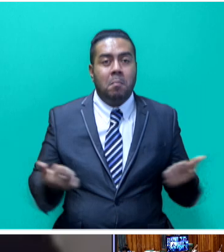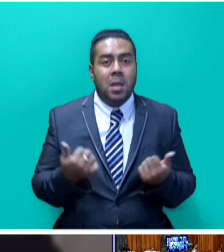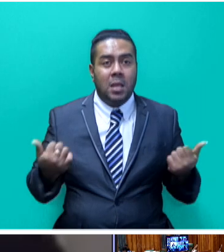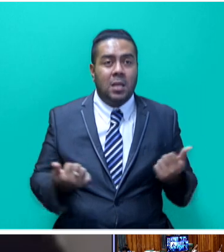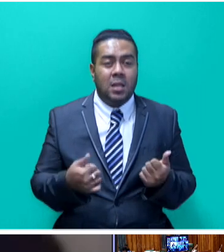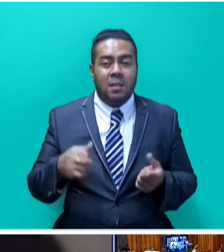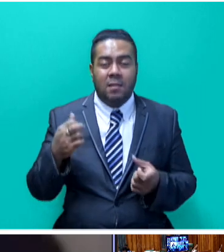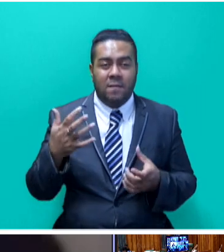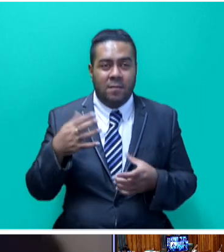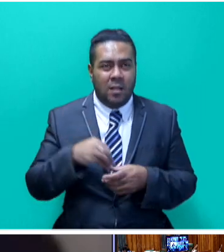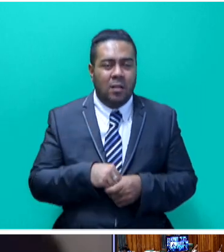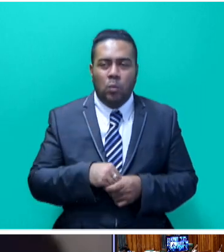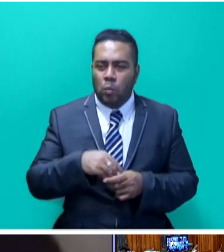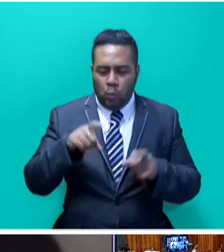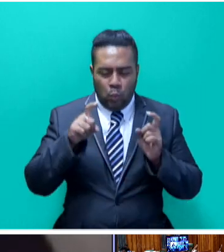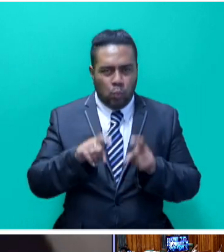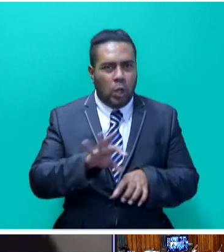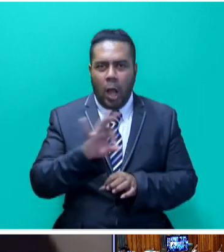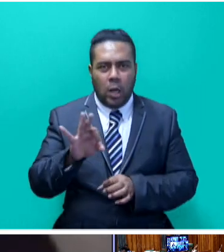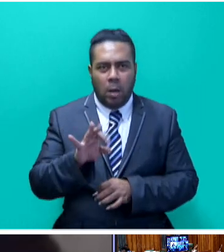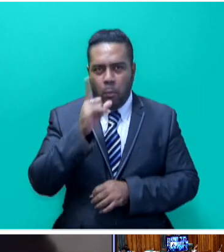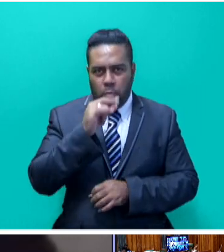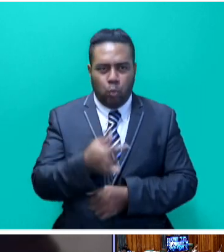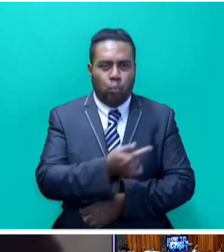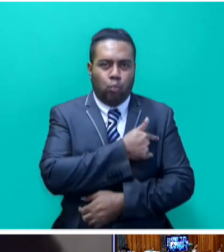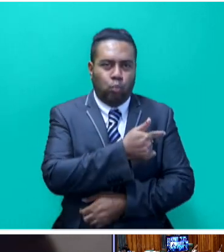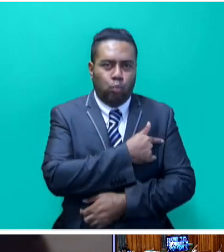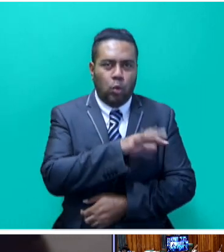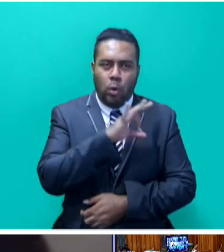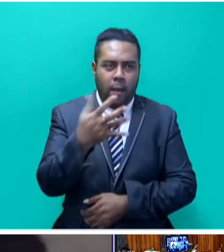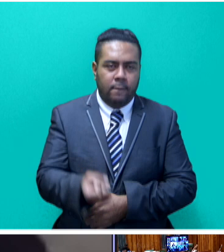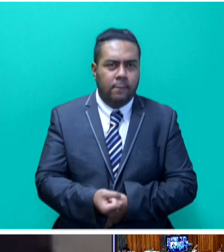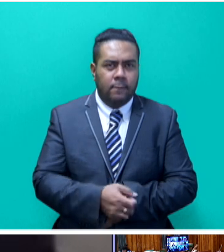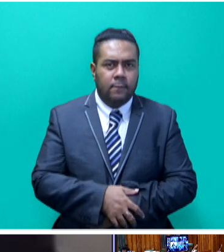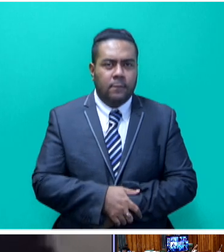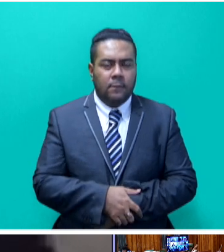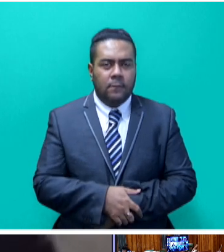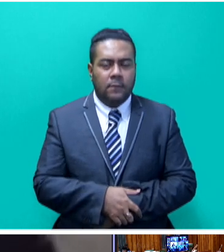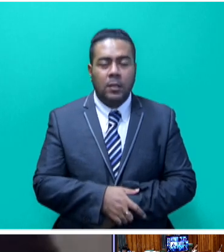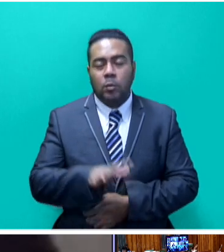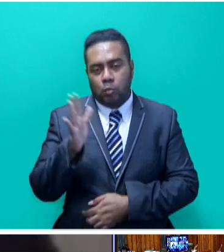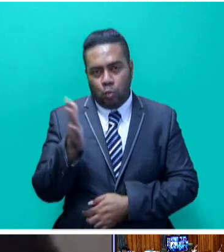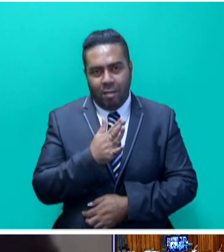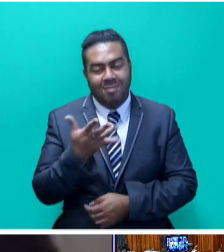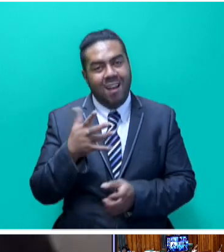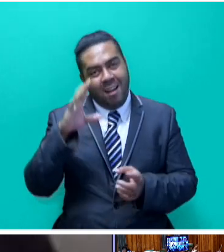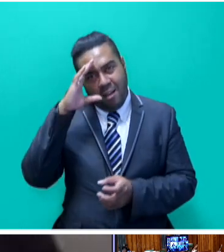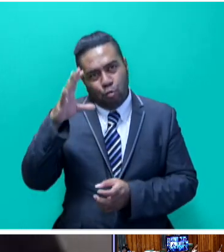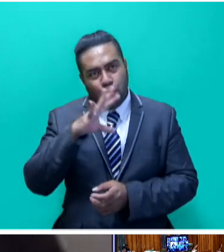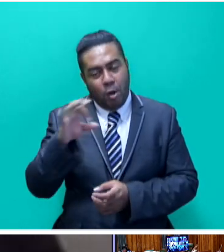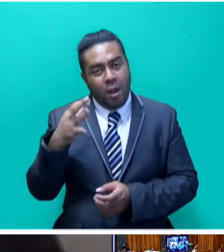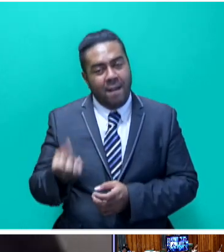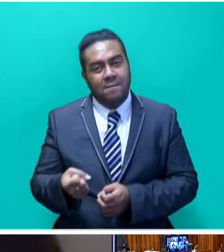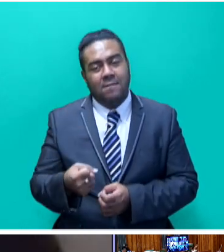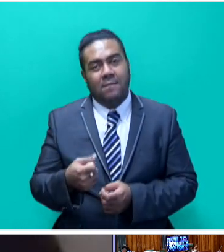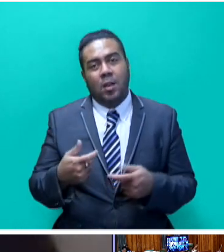vaccine remains out of reach. Despite efforts to enhance access, there are still whole swathe of countries who may not achieve substantial